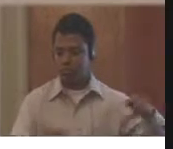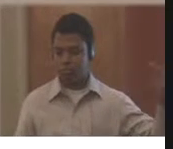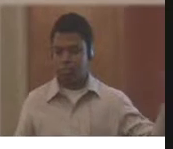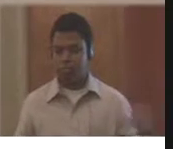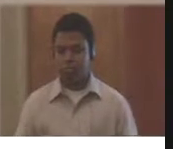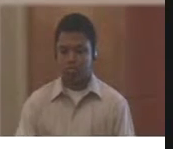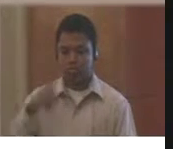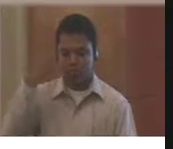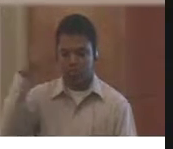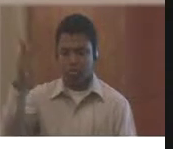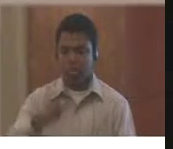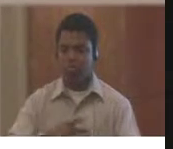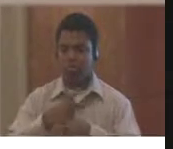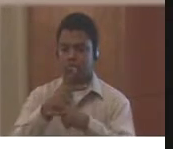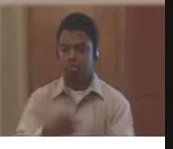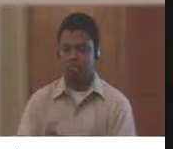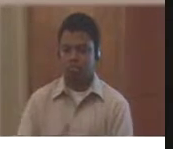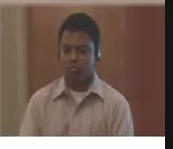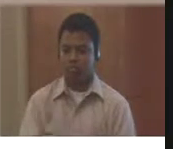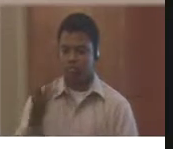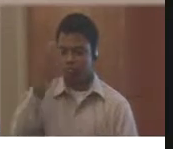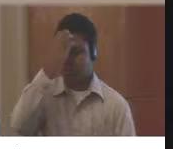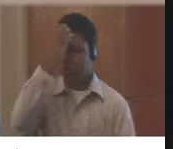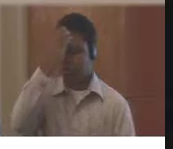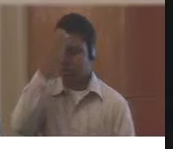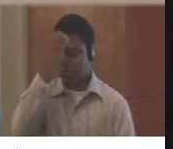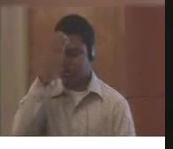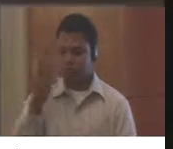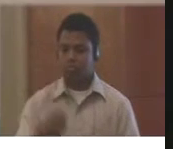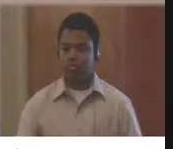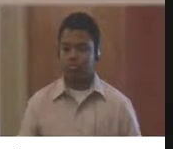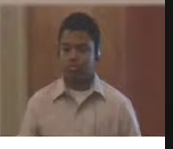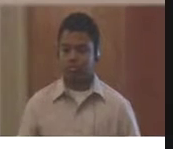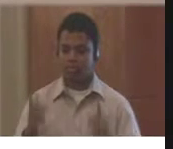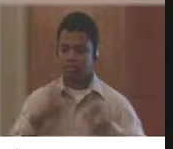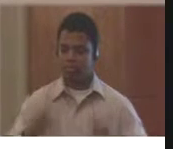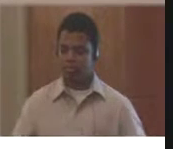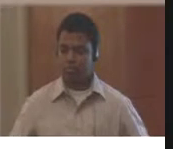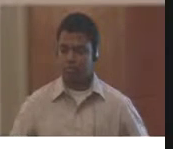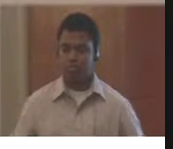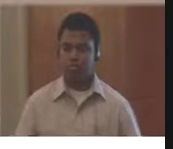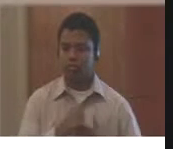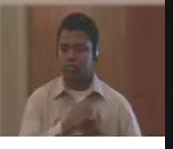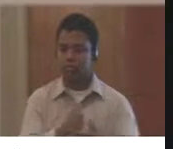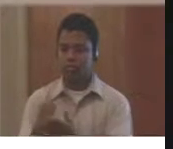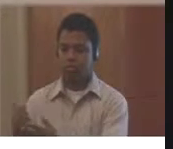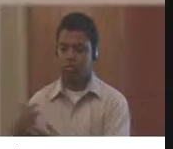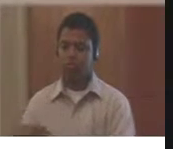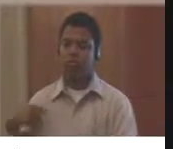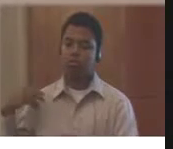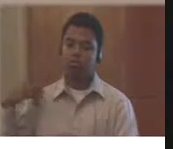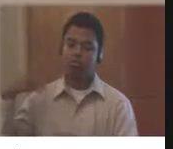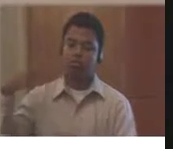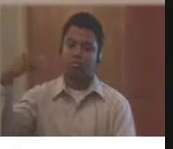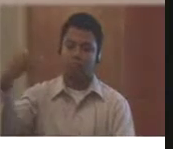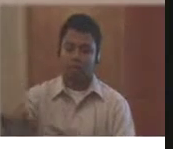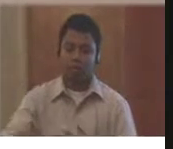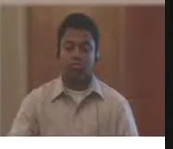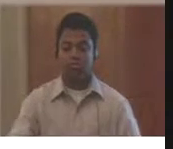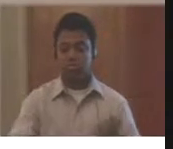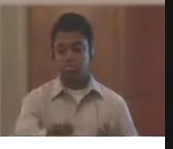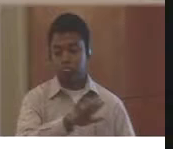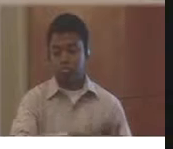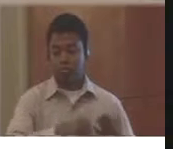and guarantee access to education and health services before, during, and after disaster situations as